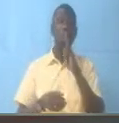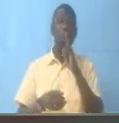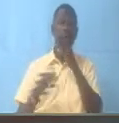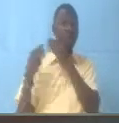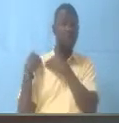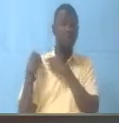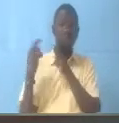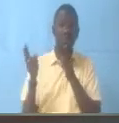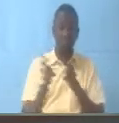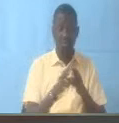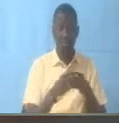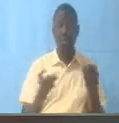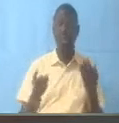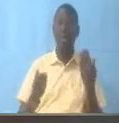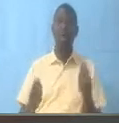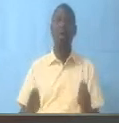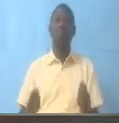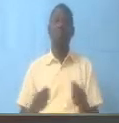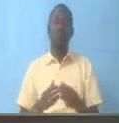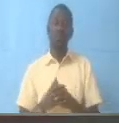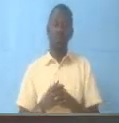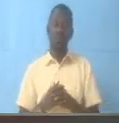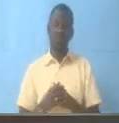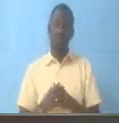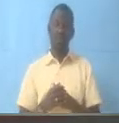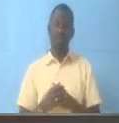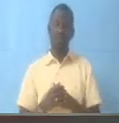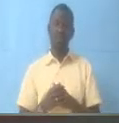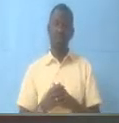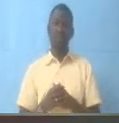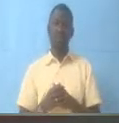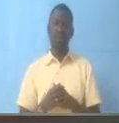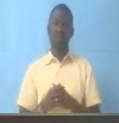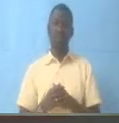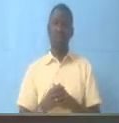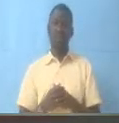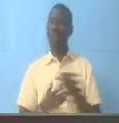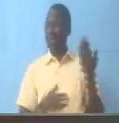I believe they rely on national security